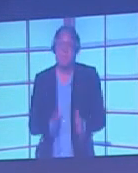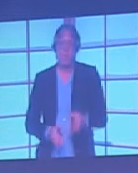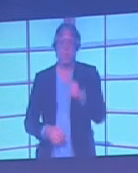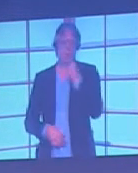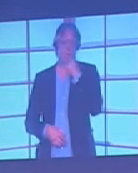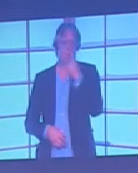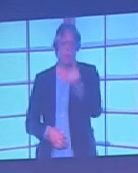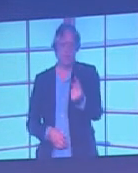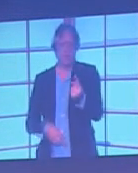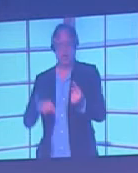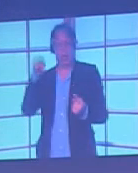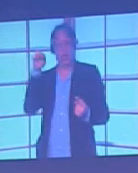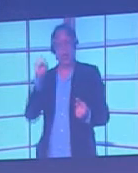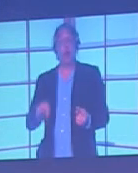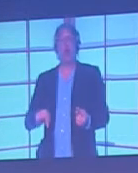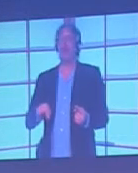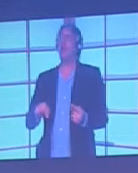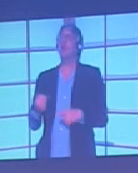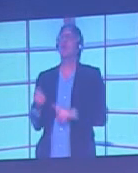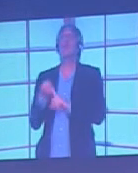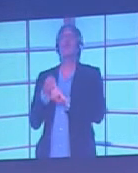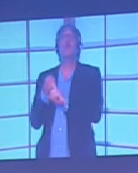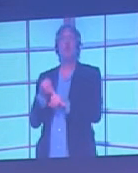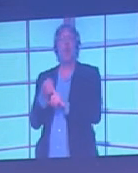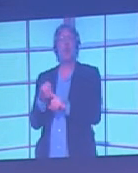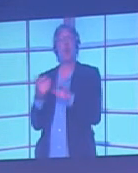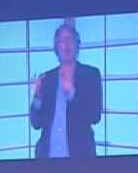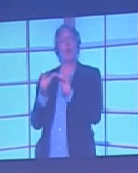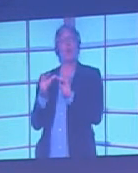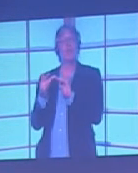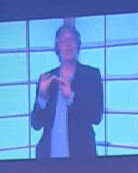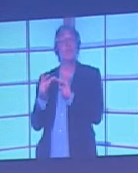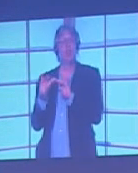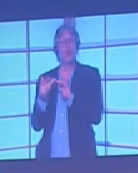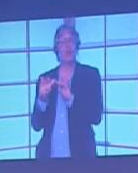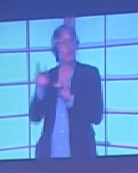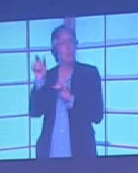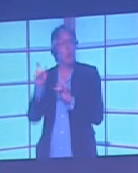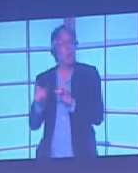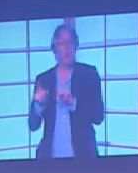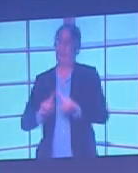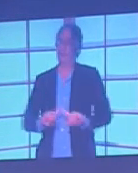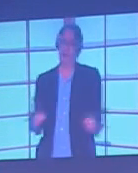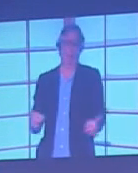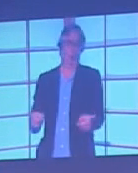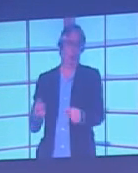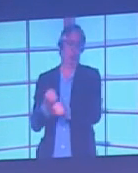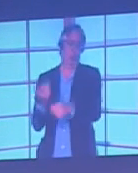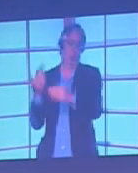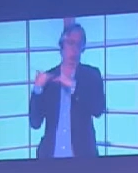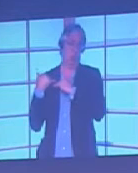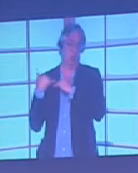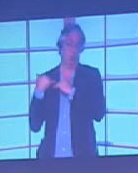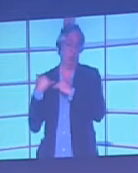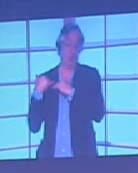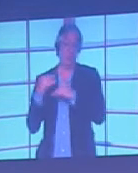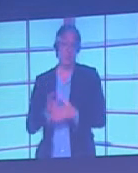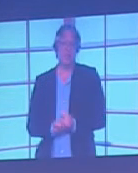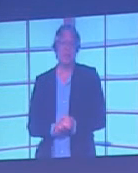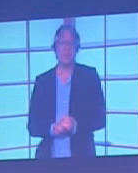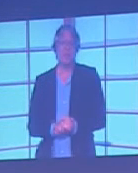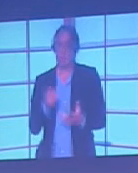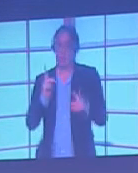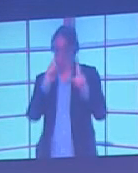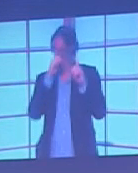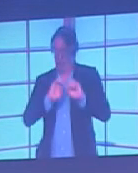a supporter liaison role. They are very different roles, and I hope, please ask questions from the floor in the next session. But let's be